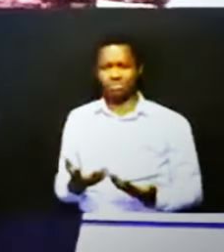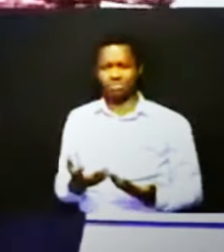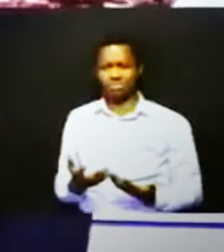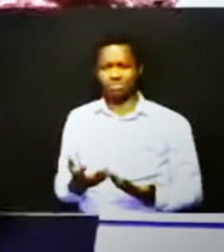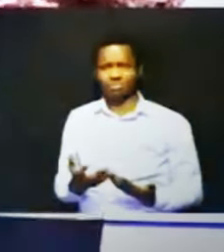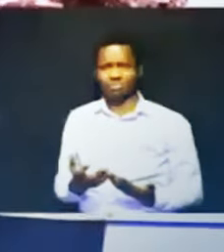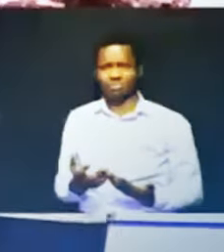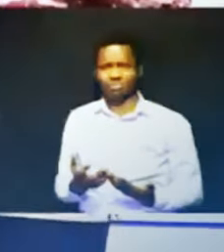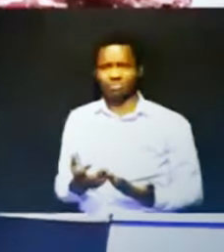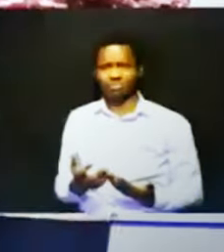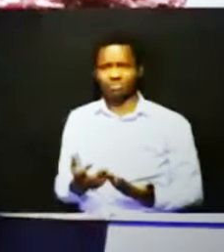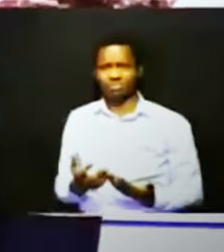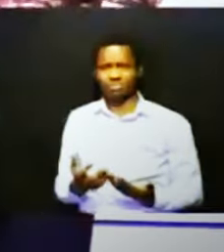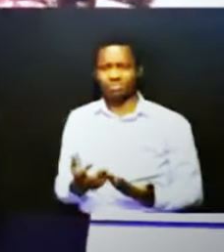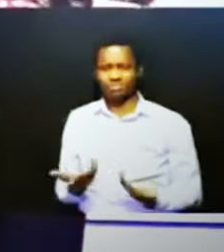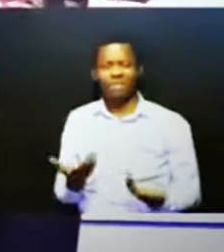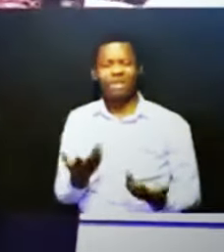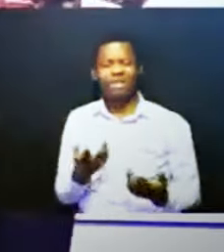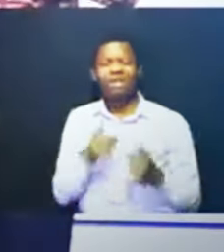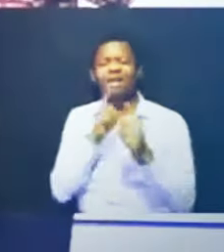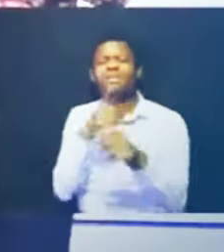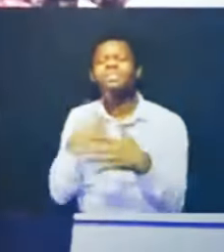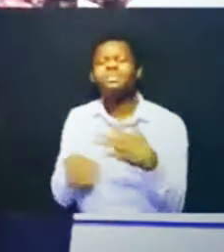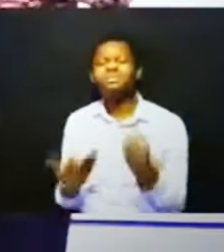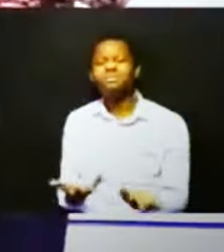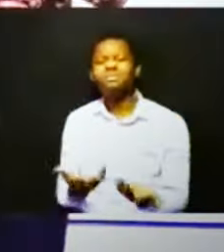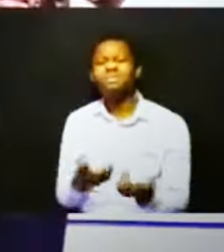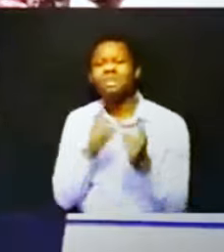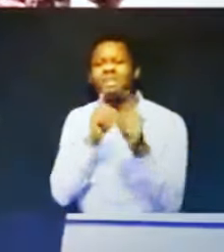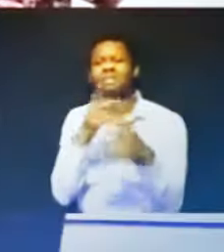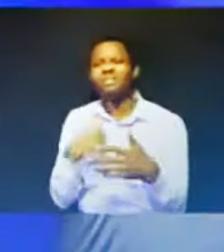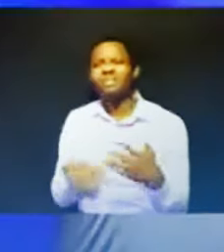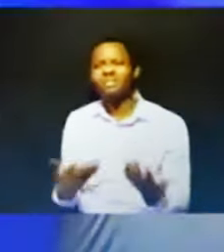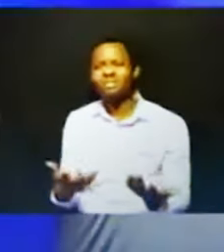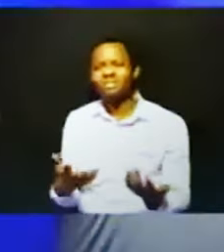God exists.